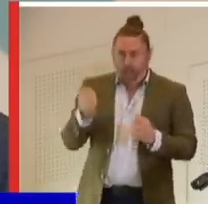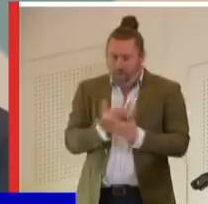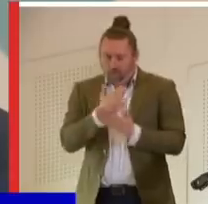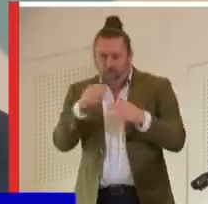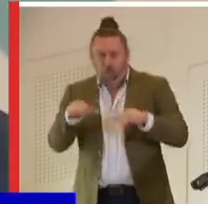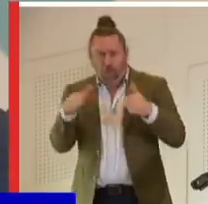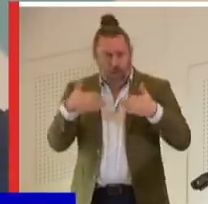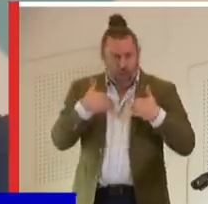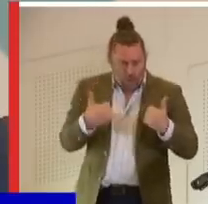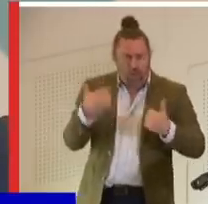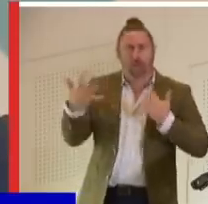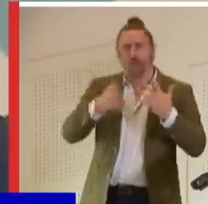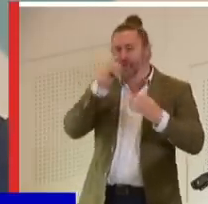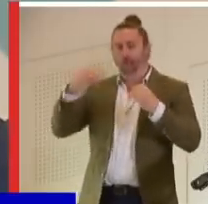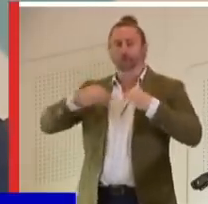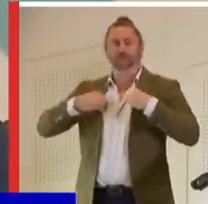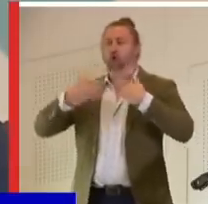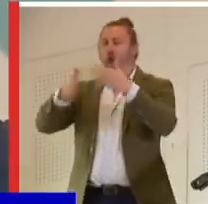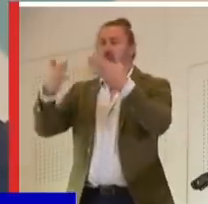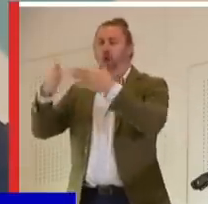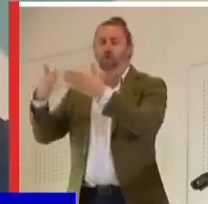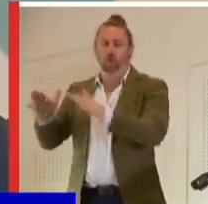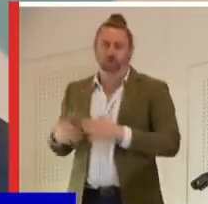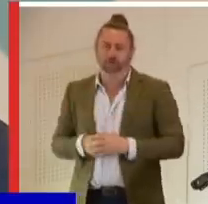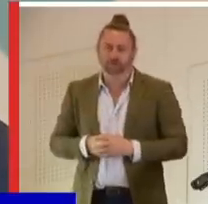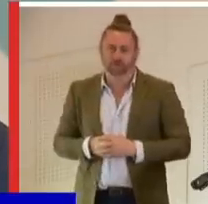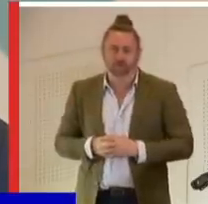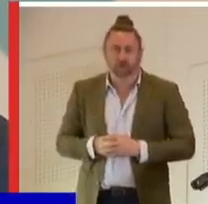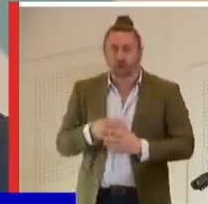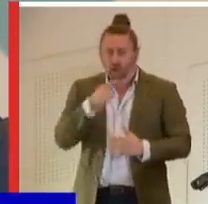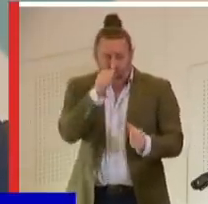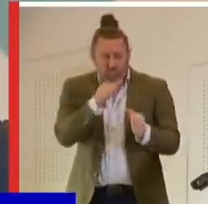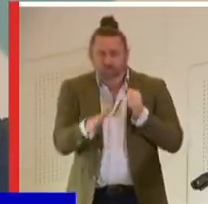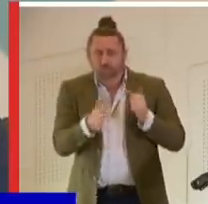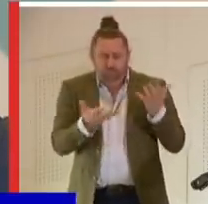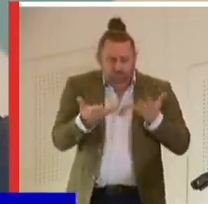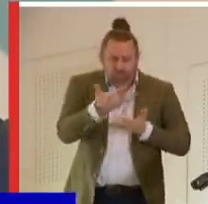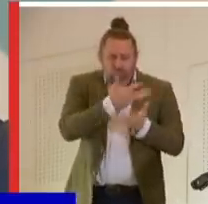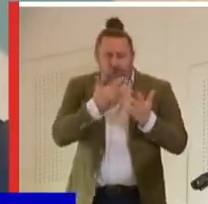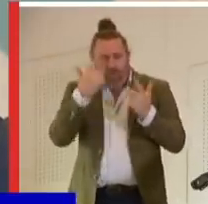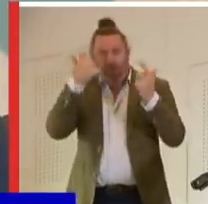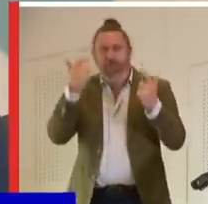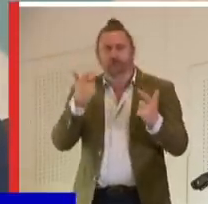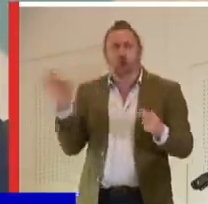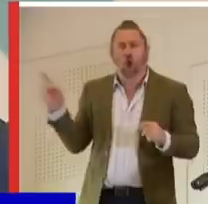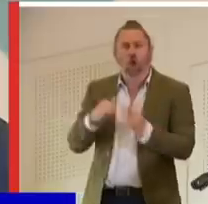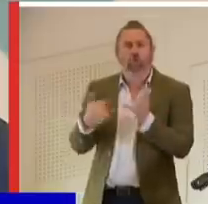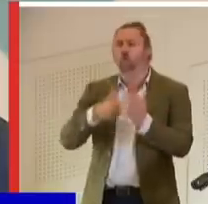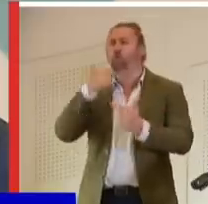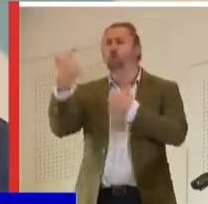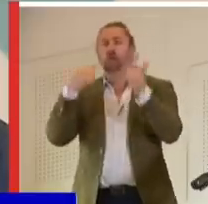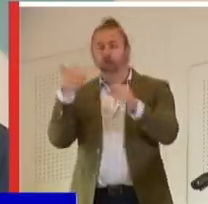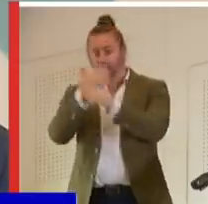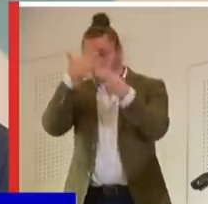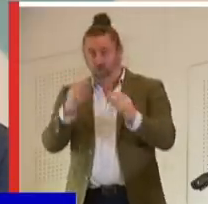first. It is based on the best advice and the best available modelling. It is not a series of reckless decisions as we've